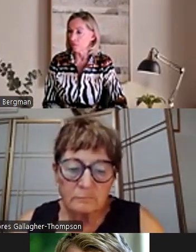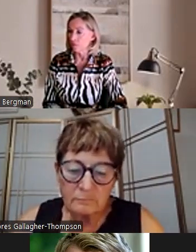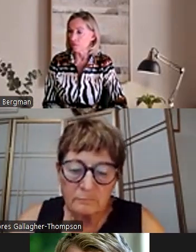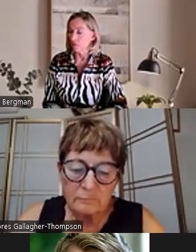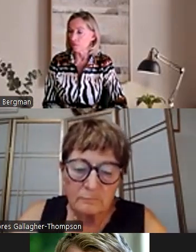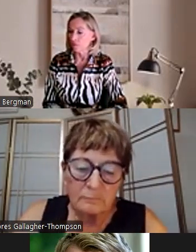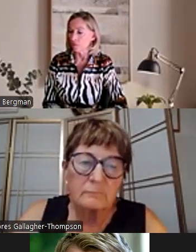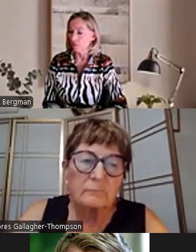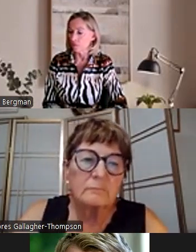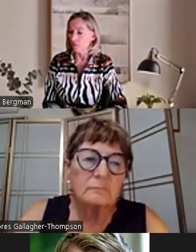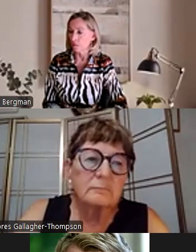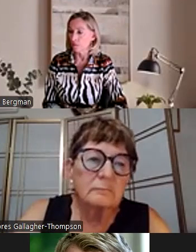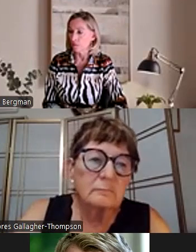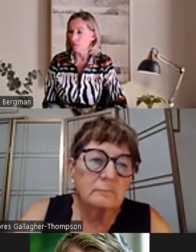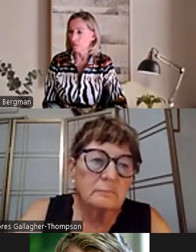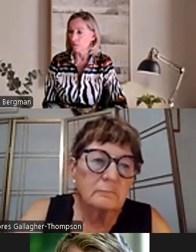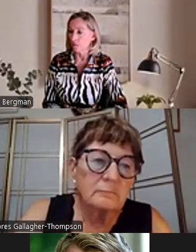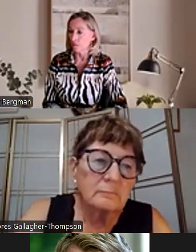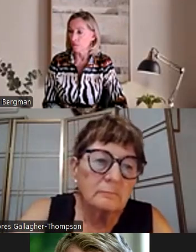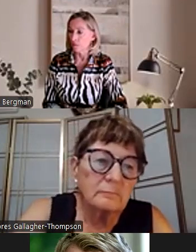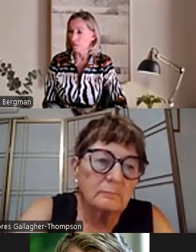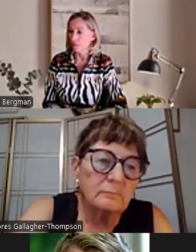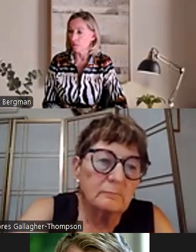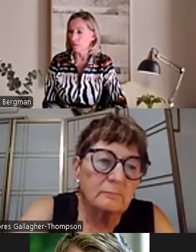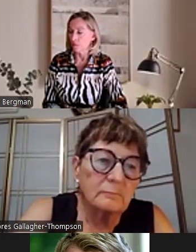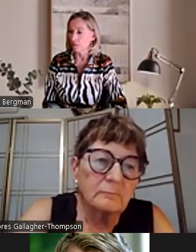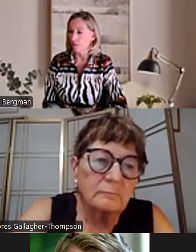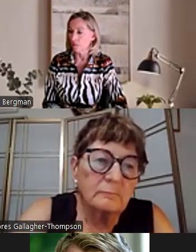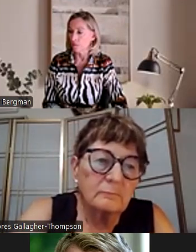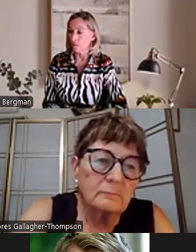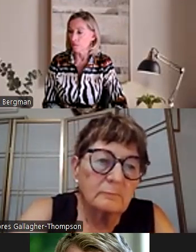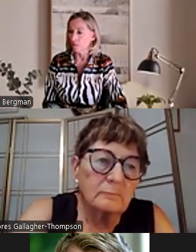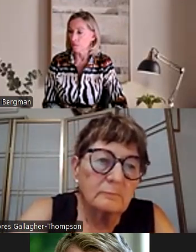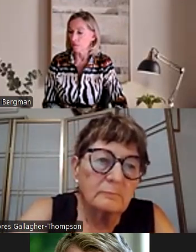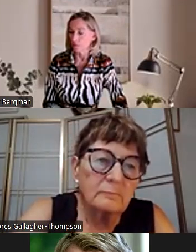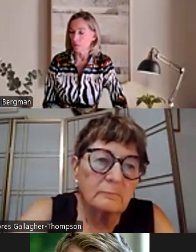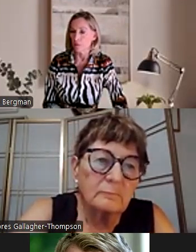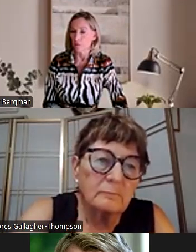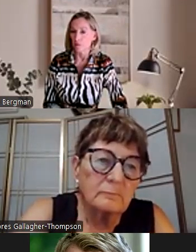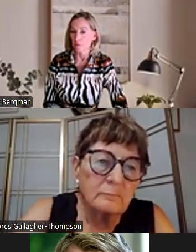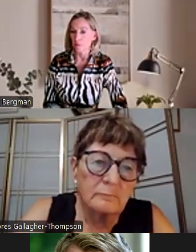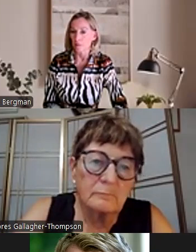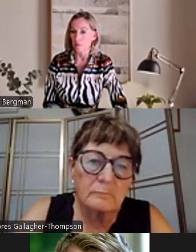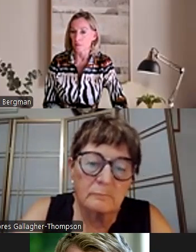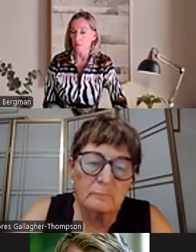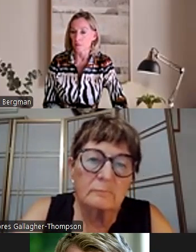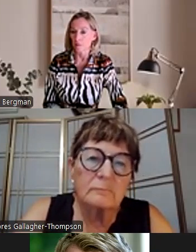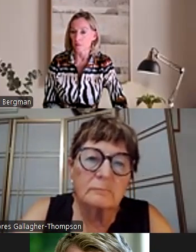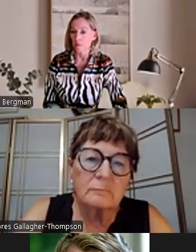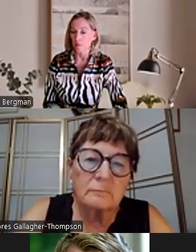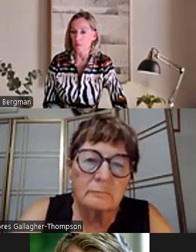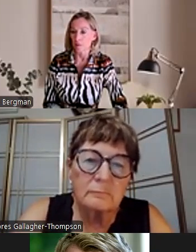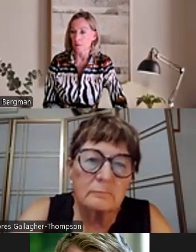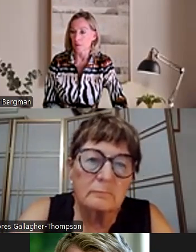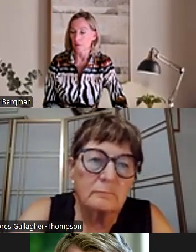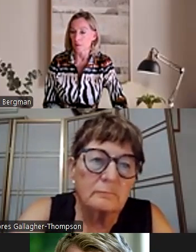address for next year. As some of the important topics we've discussed this year have been around